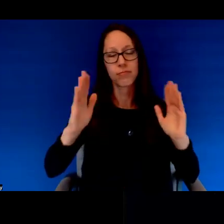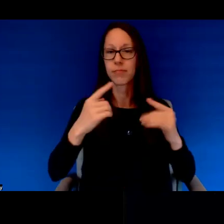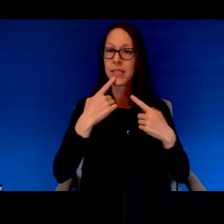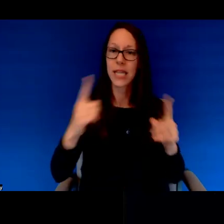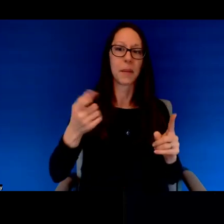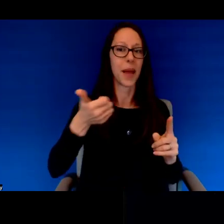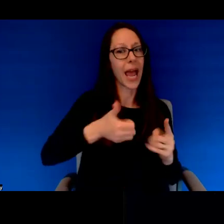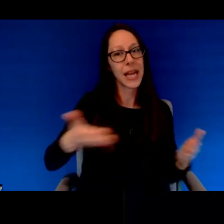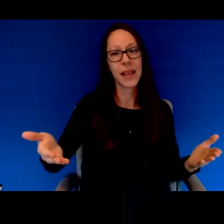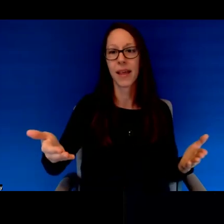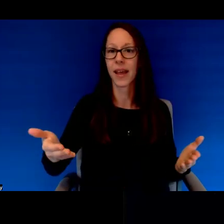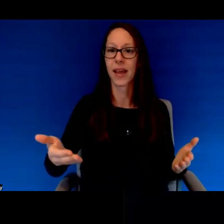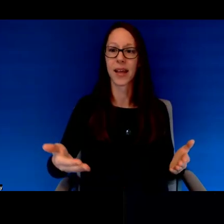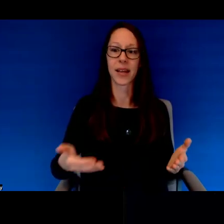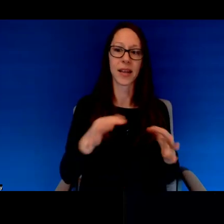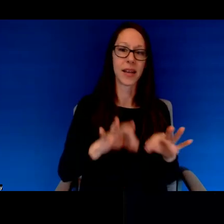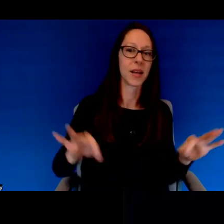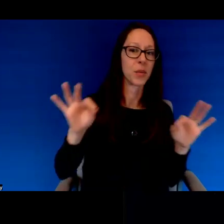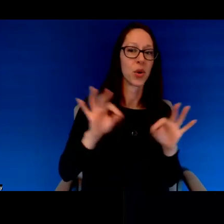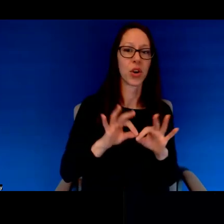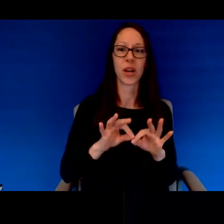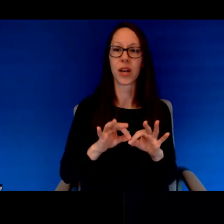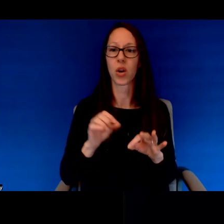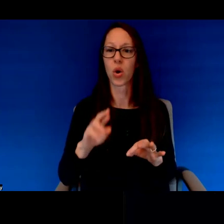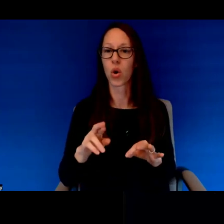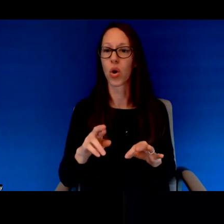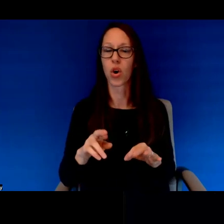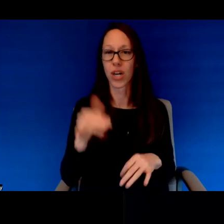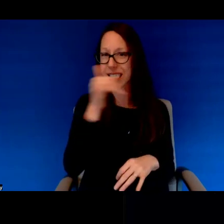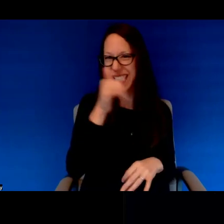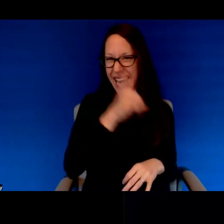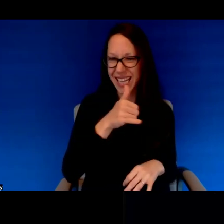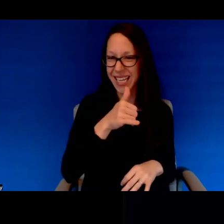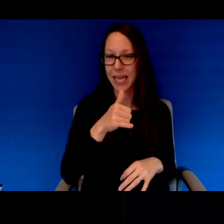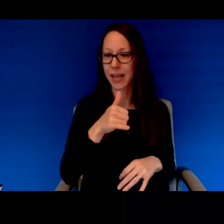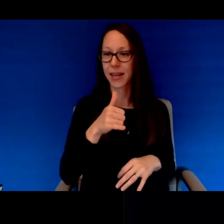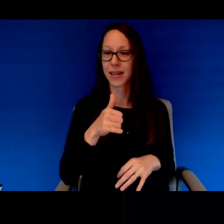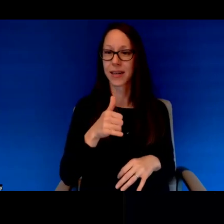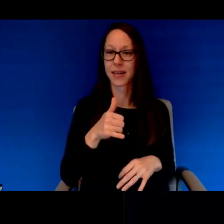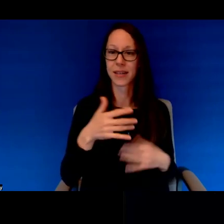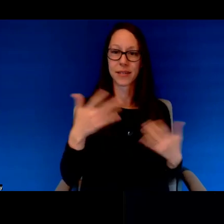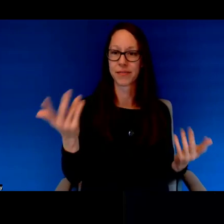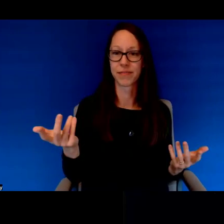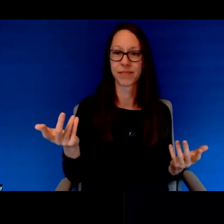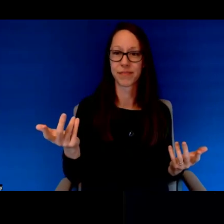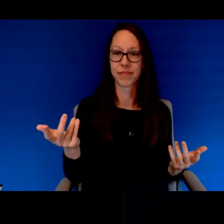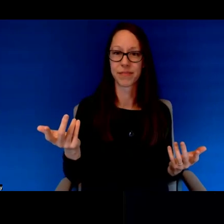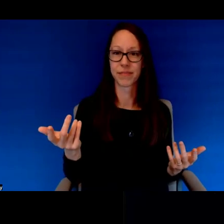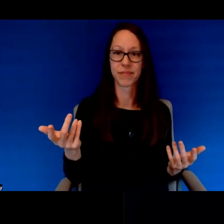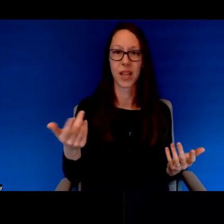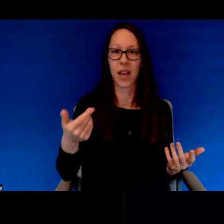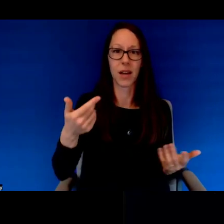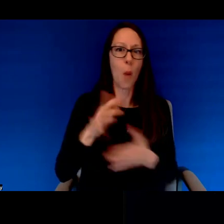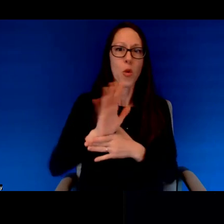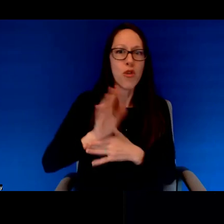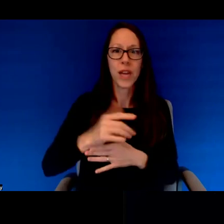as significant and important or like trivial and silly, like, you know, related to Godzilla movies, whatever